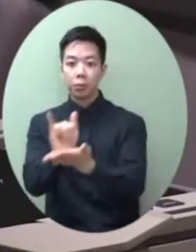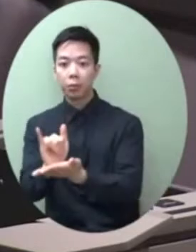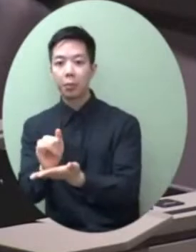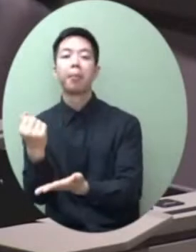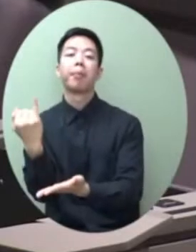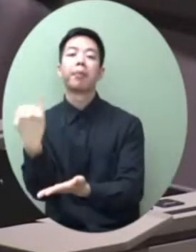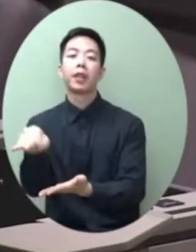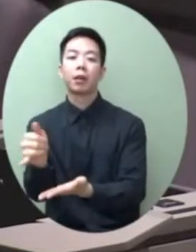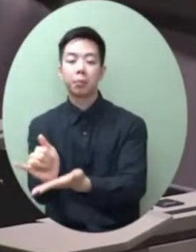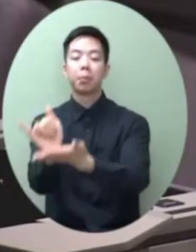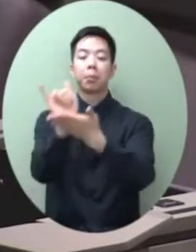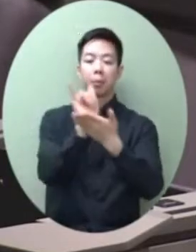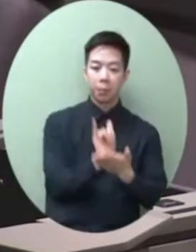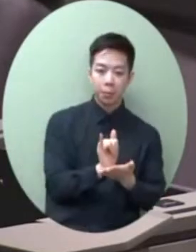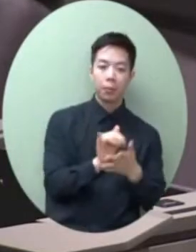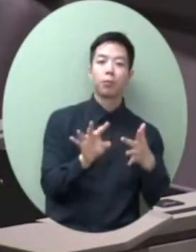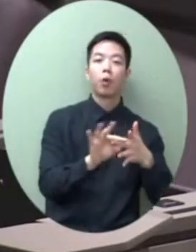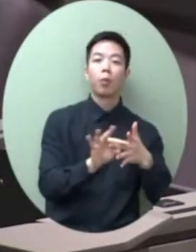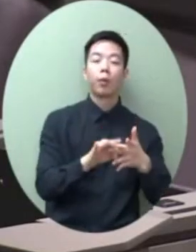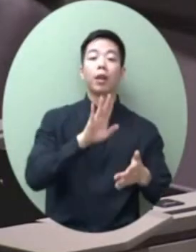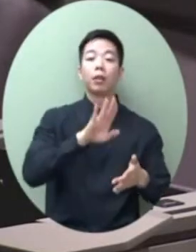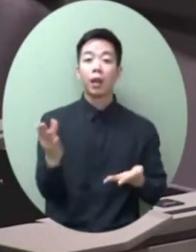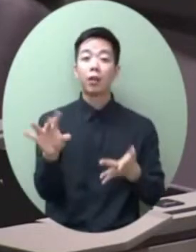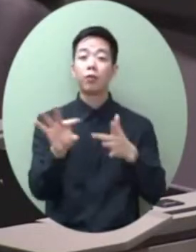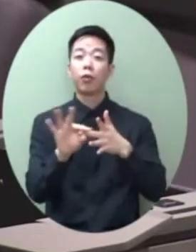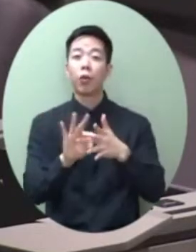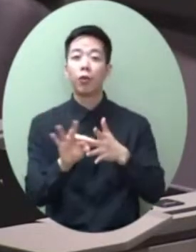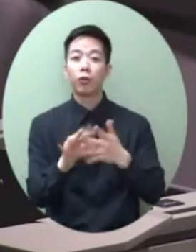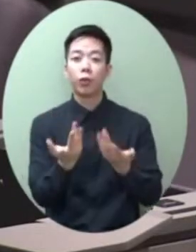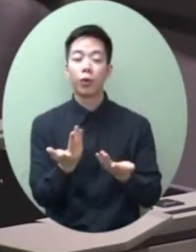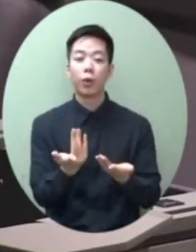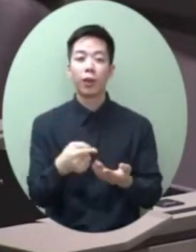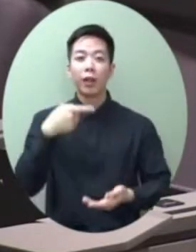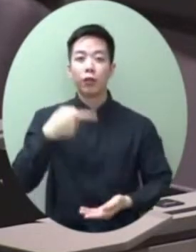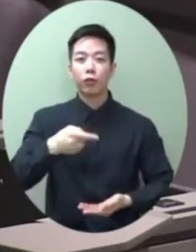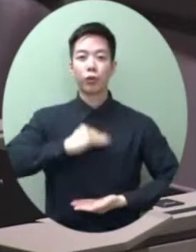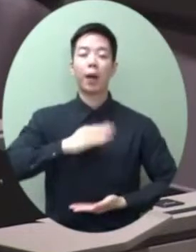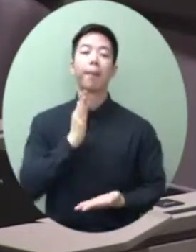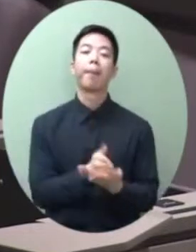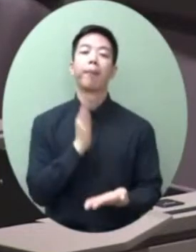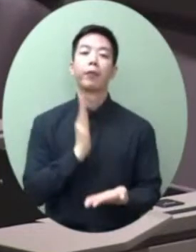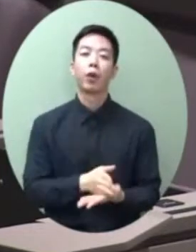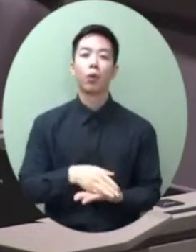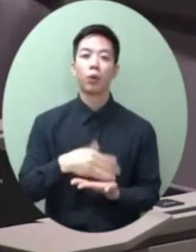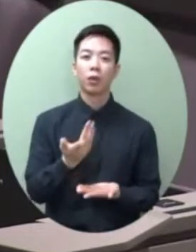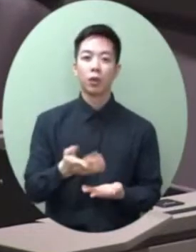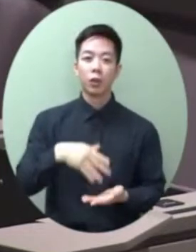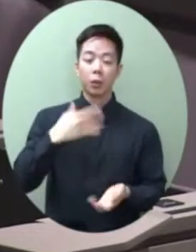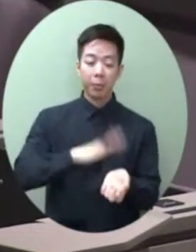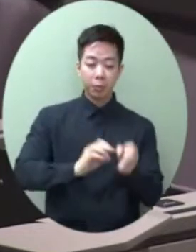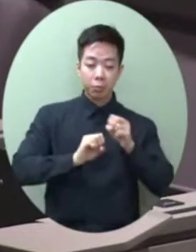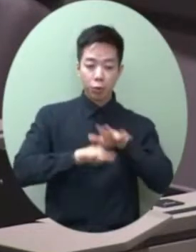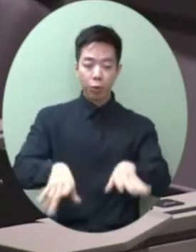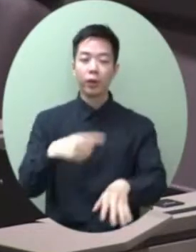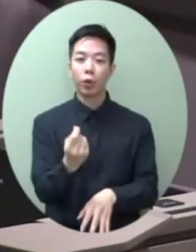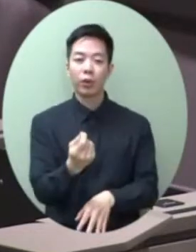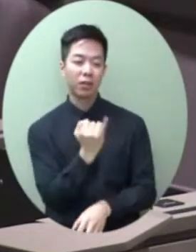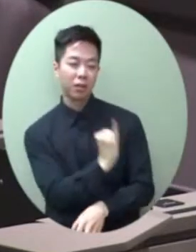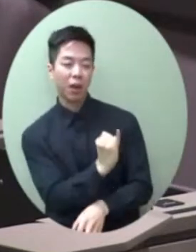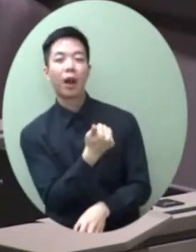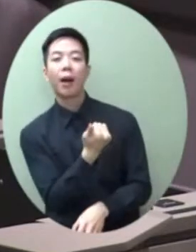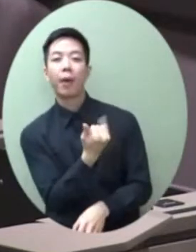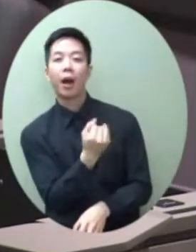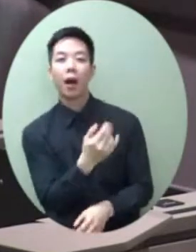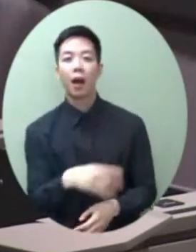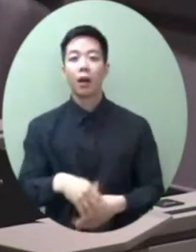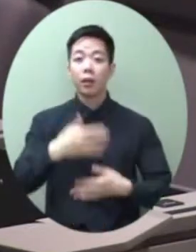the residents were rejected into return to the elderly homes. However, their partitions are not completely sealed, and